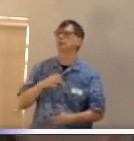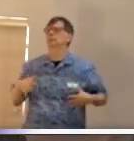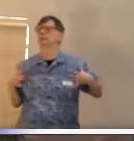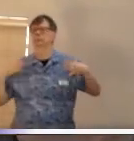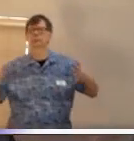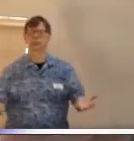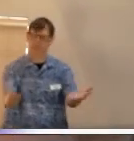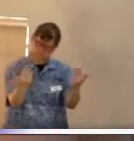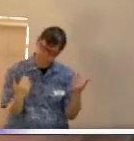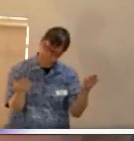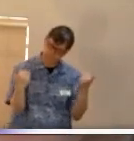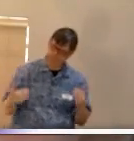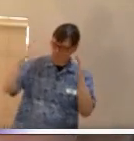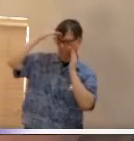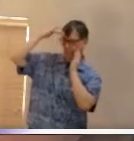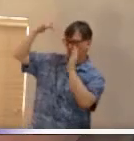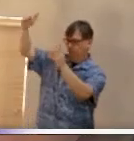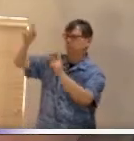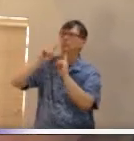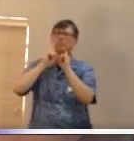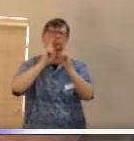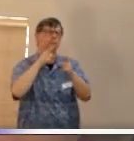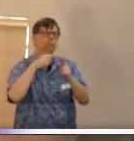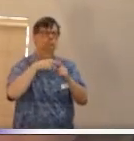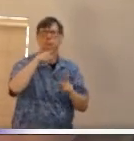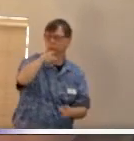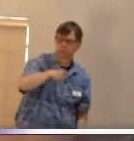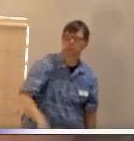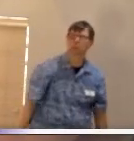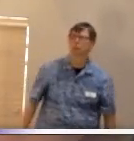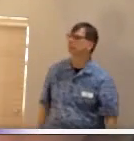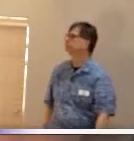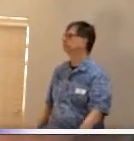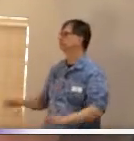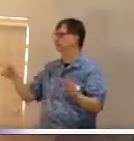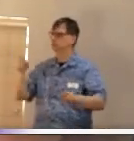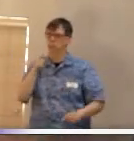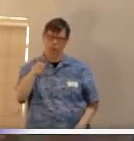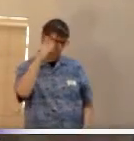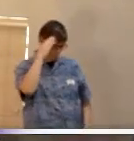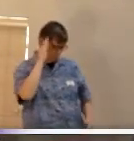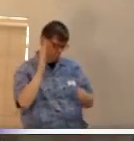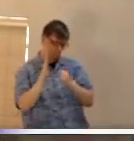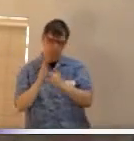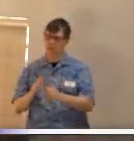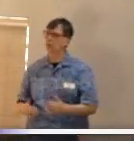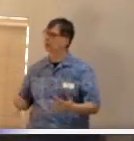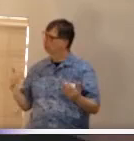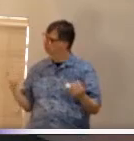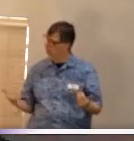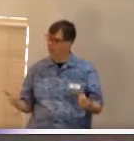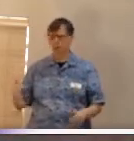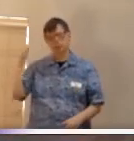bring, you know, hopefully some messaging to you. But you're happy and you know it. So why don't we